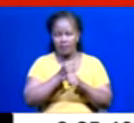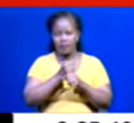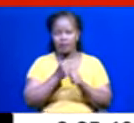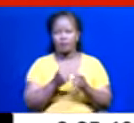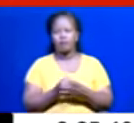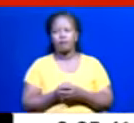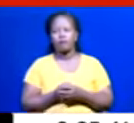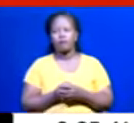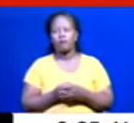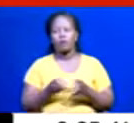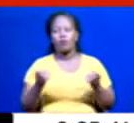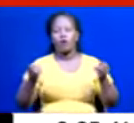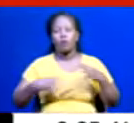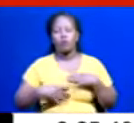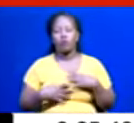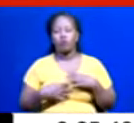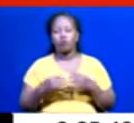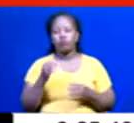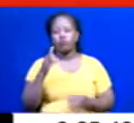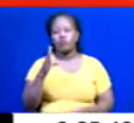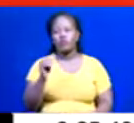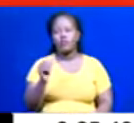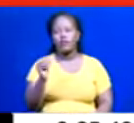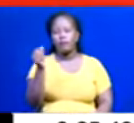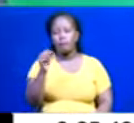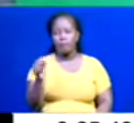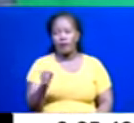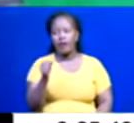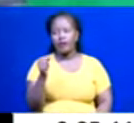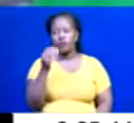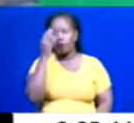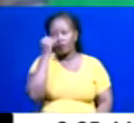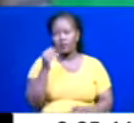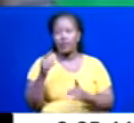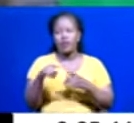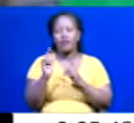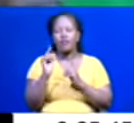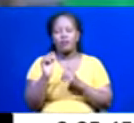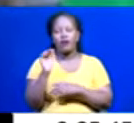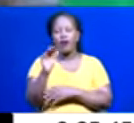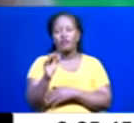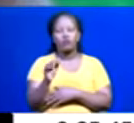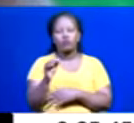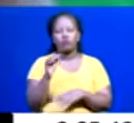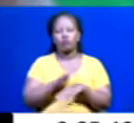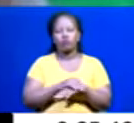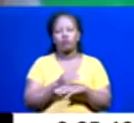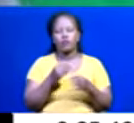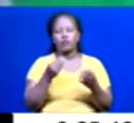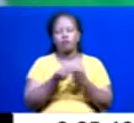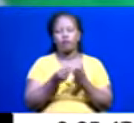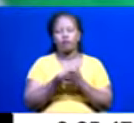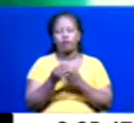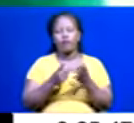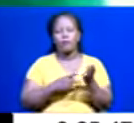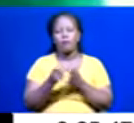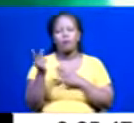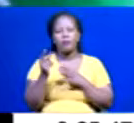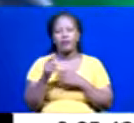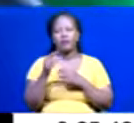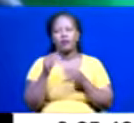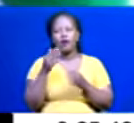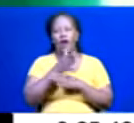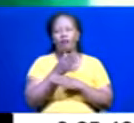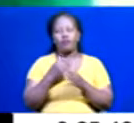It is a blow for Chief Administrative Secretaries as their prayers to have them earn salaries pending a court suit was